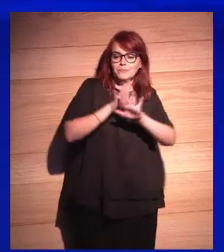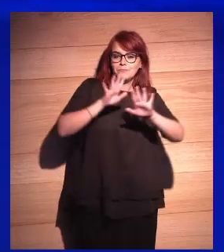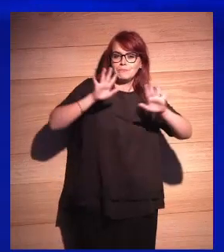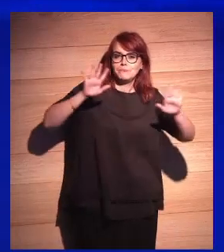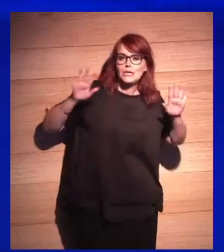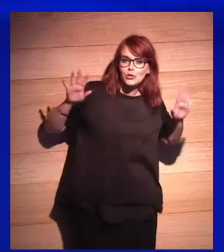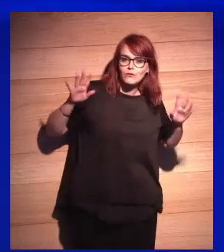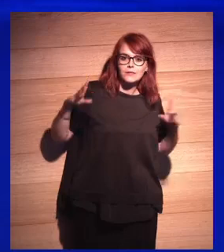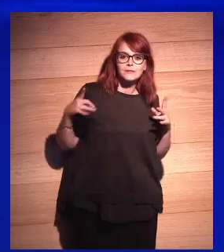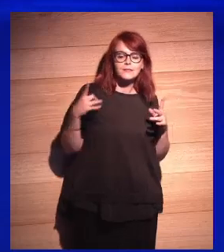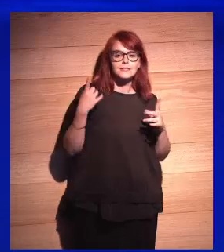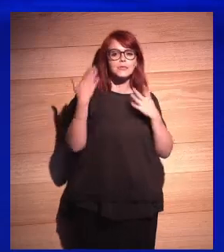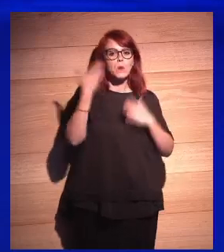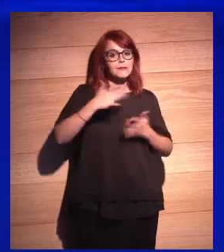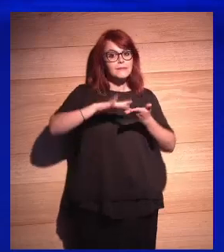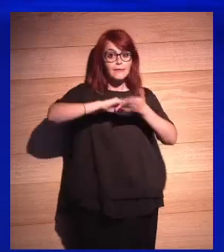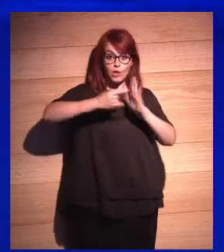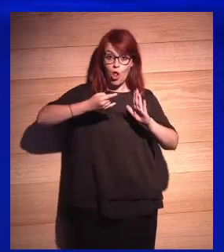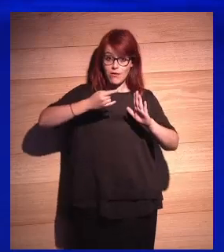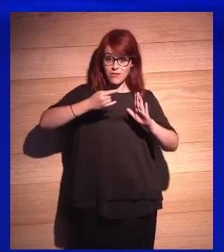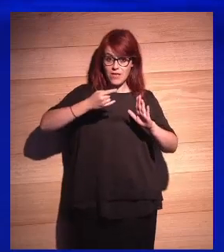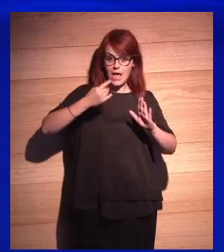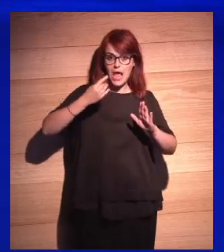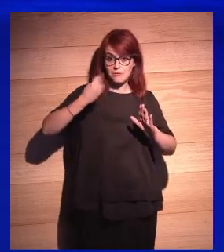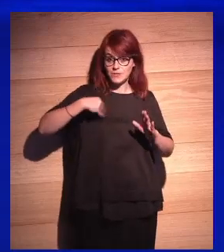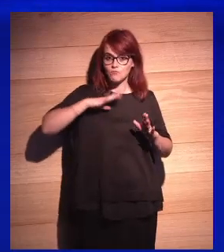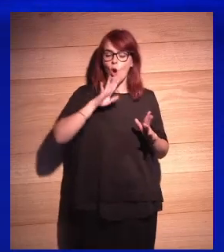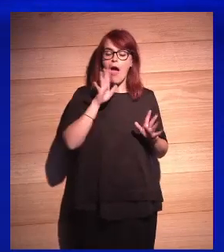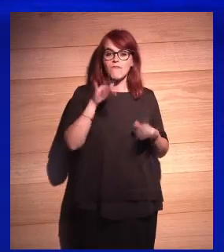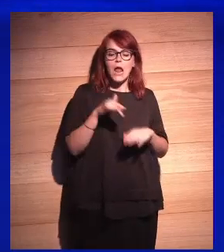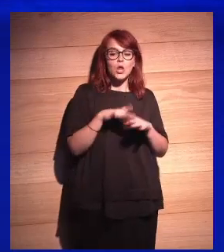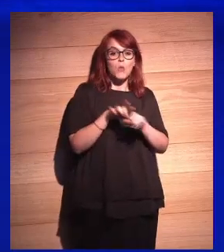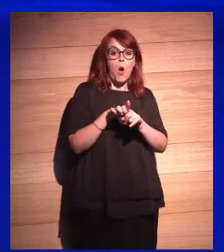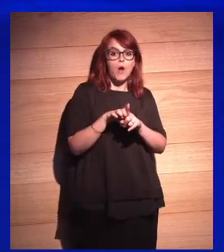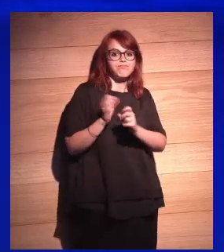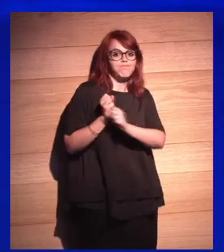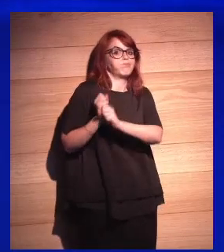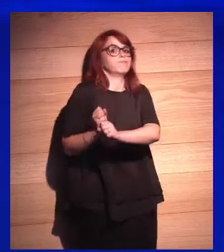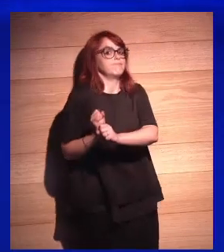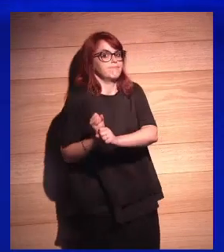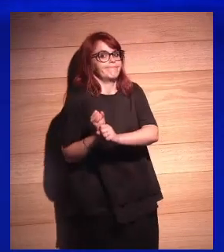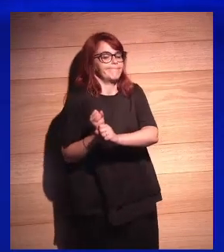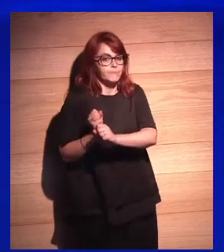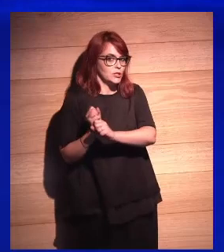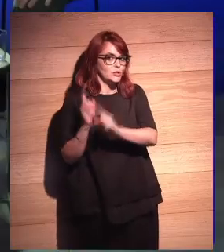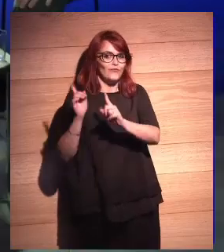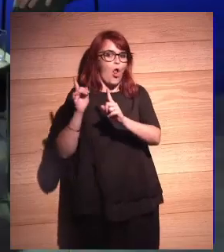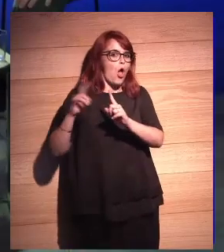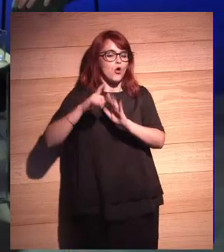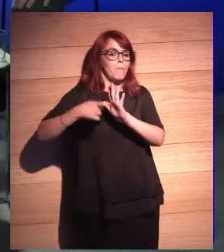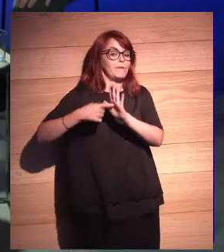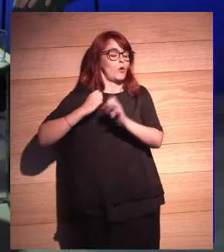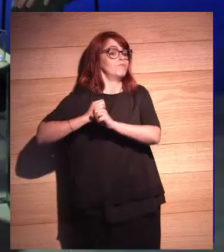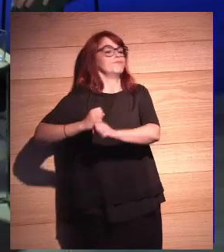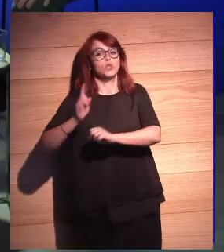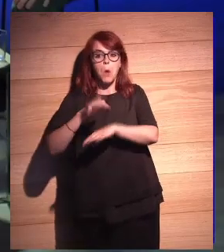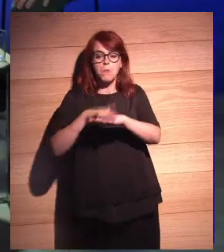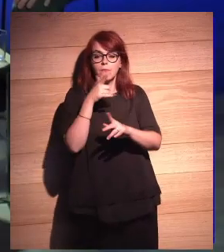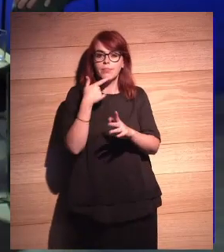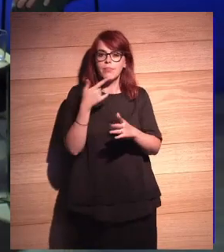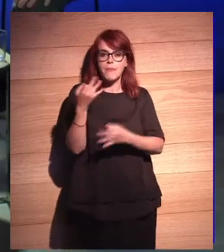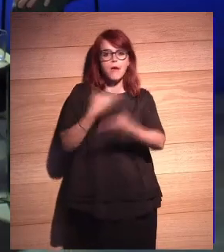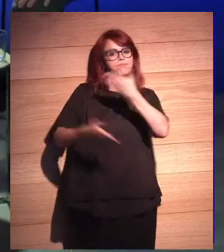experience. And I think that all these technologies do not make us hostage and do not